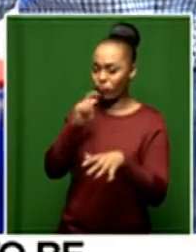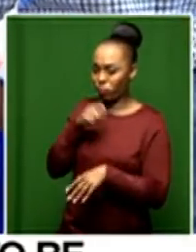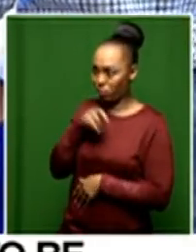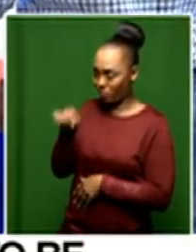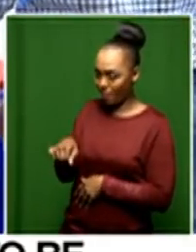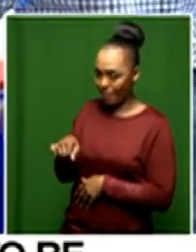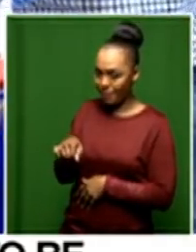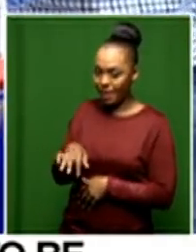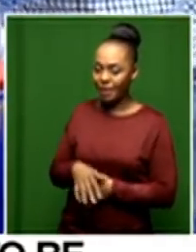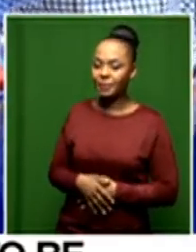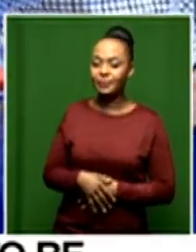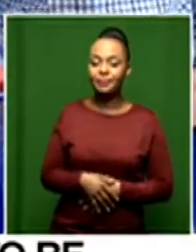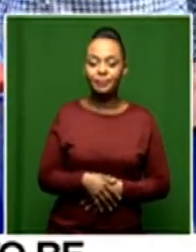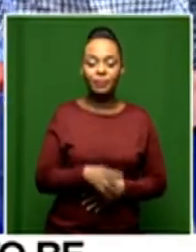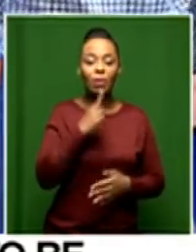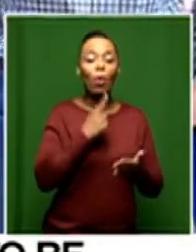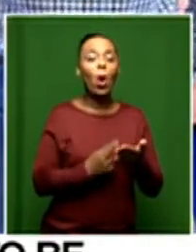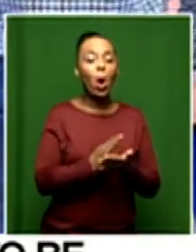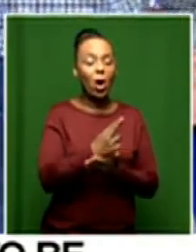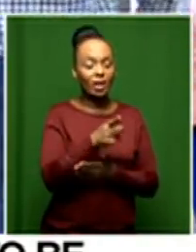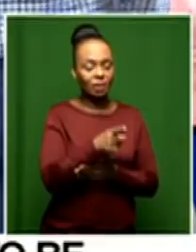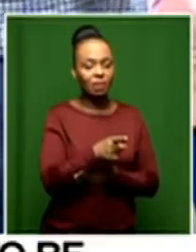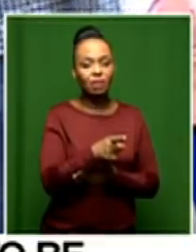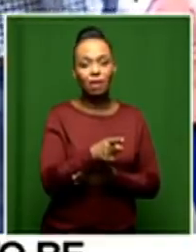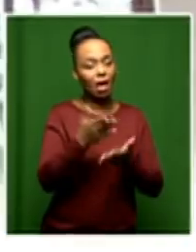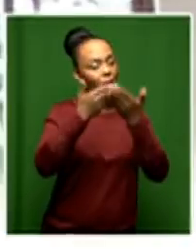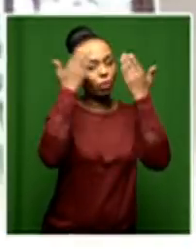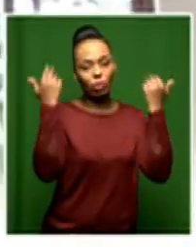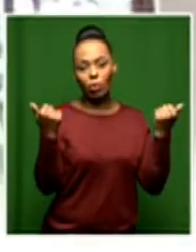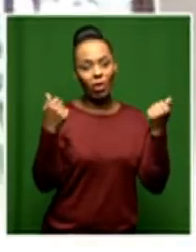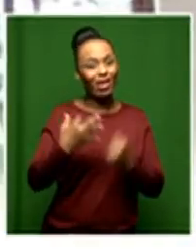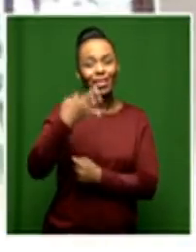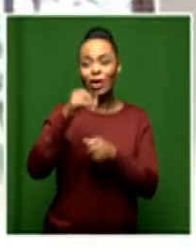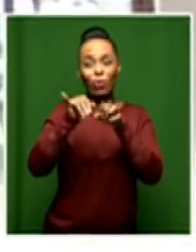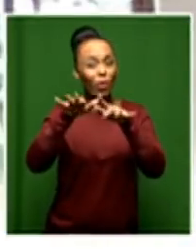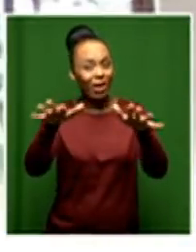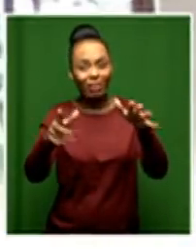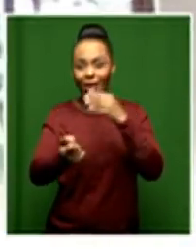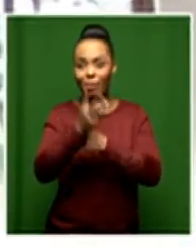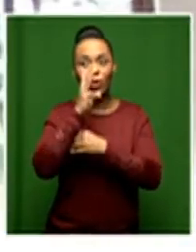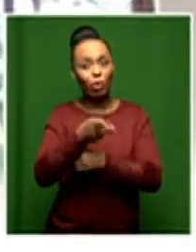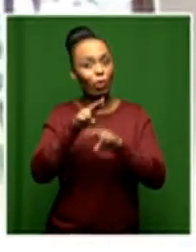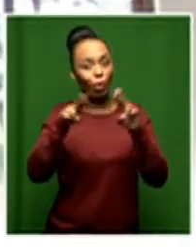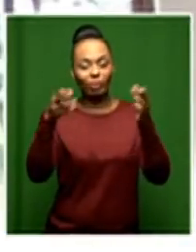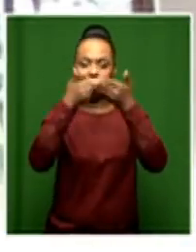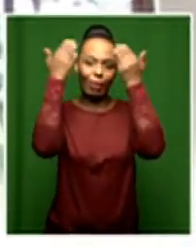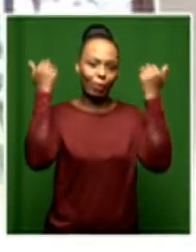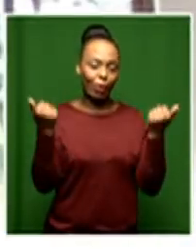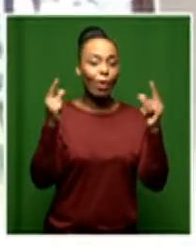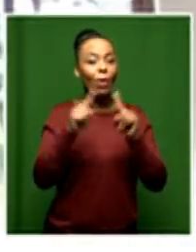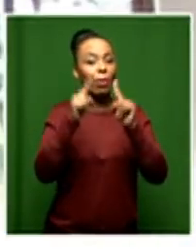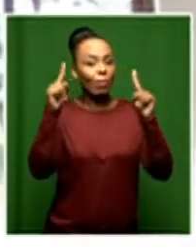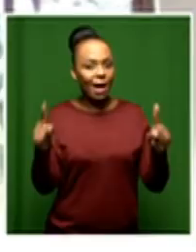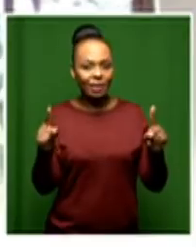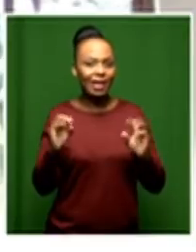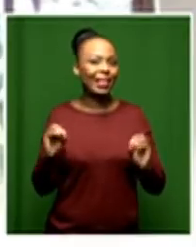so the honest reason is that we do not know. Yeah, but one thing that we know is that if